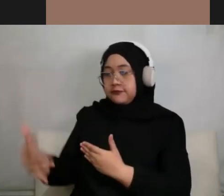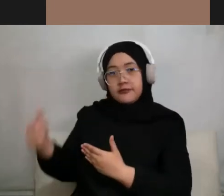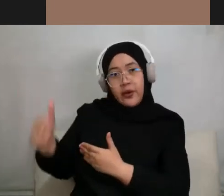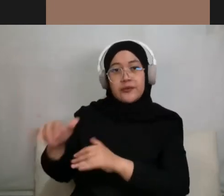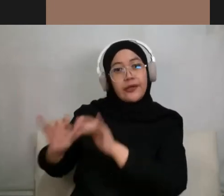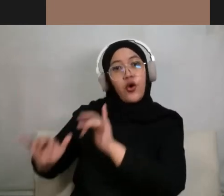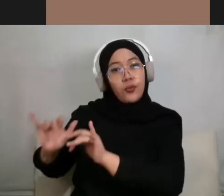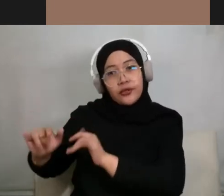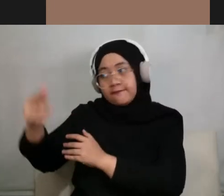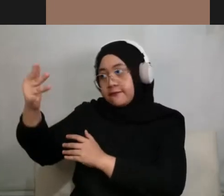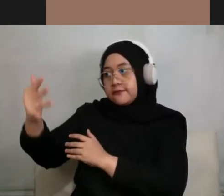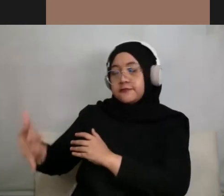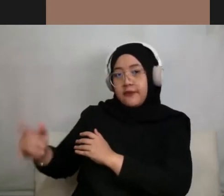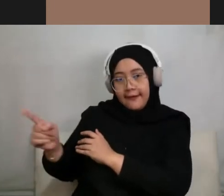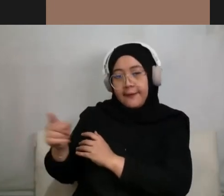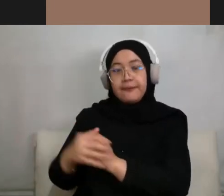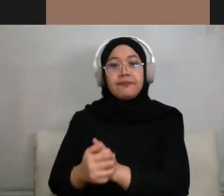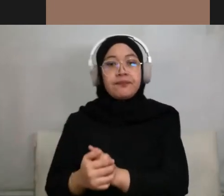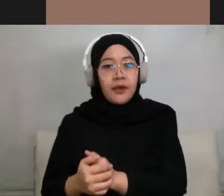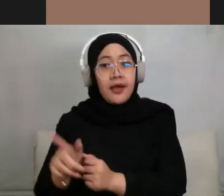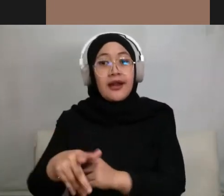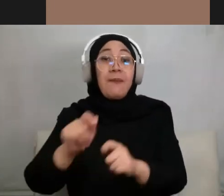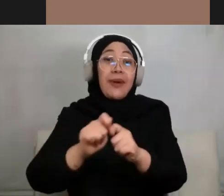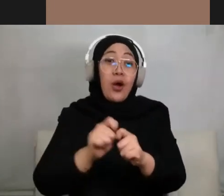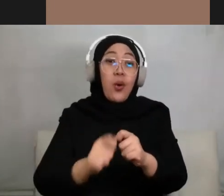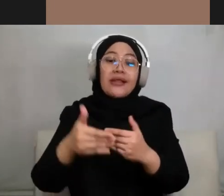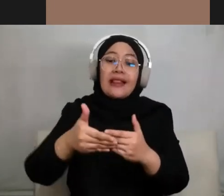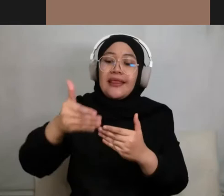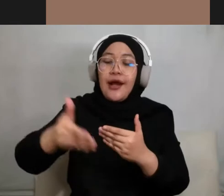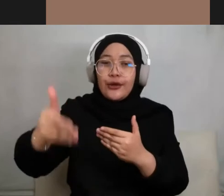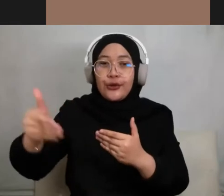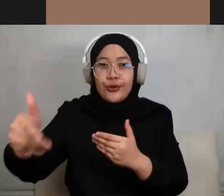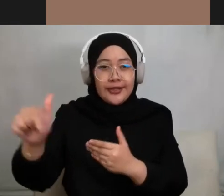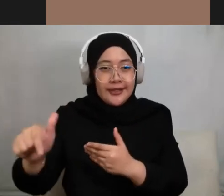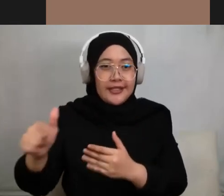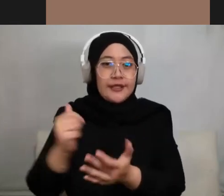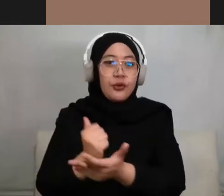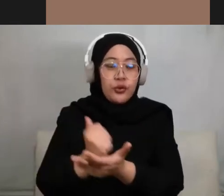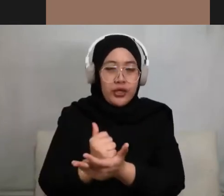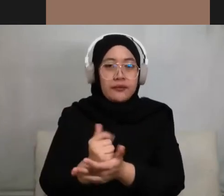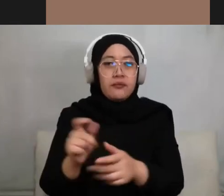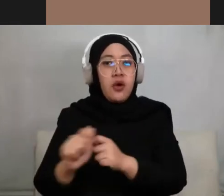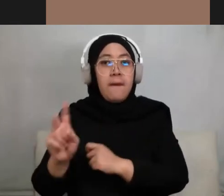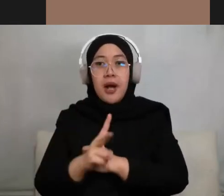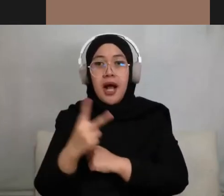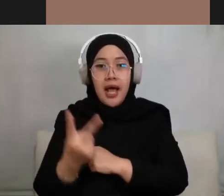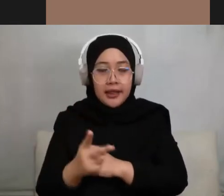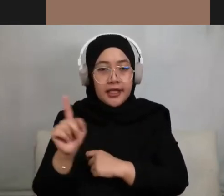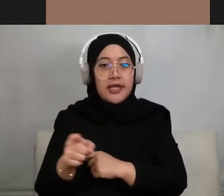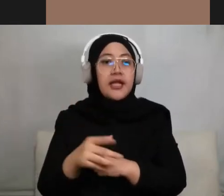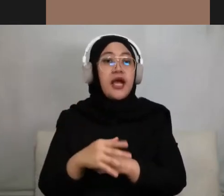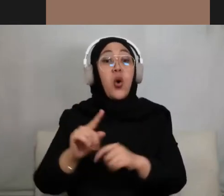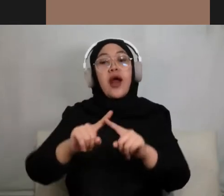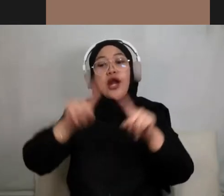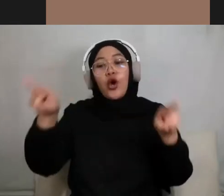this in our product, we have replaced the rear axle part also, where the crown wheel tail pinion,